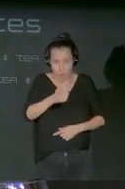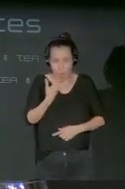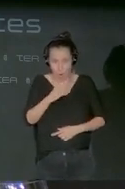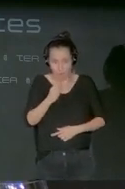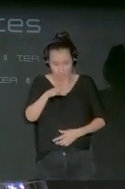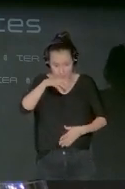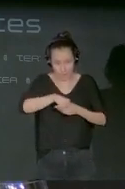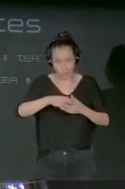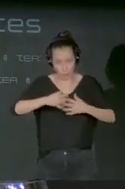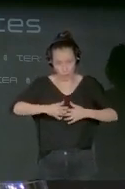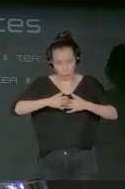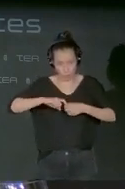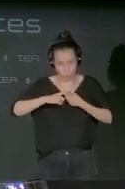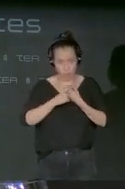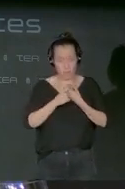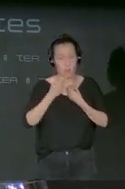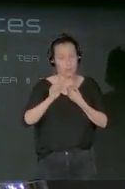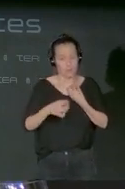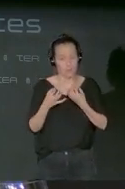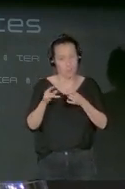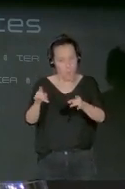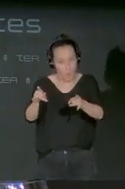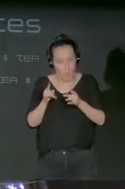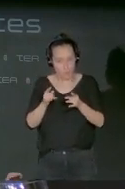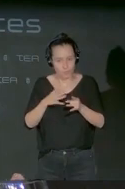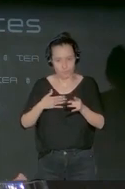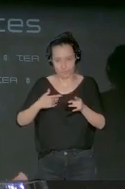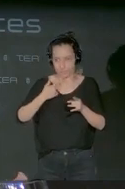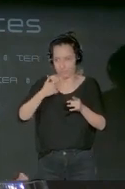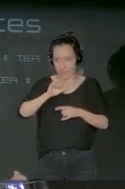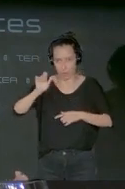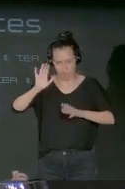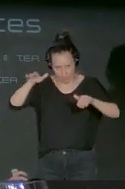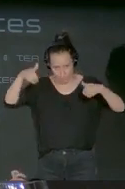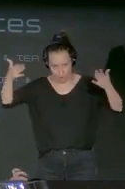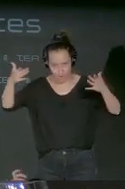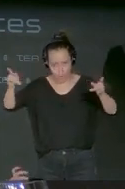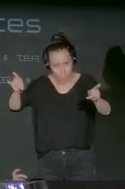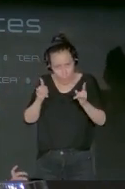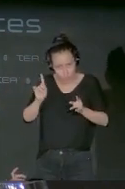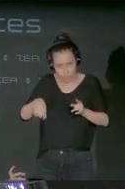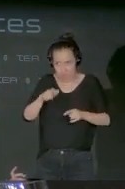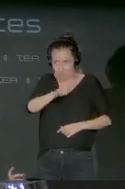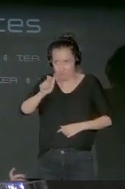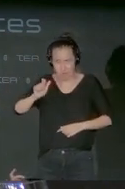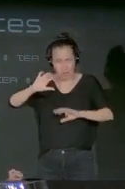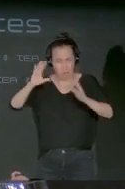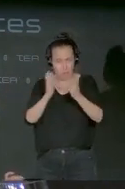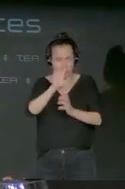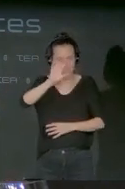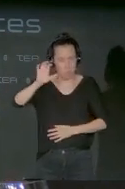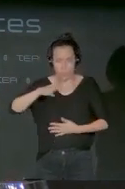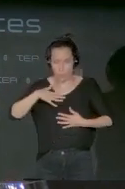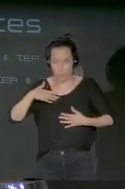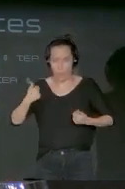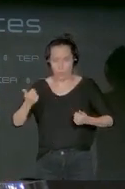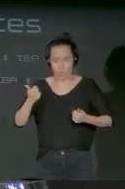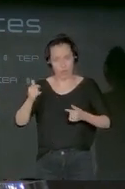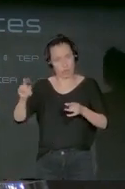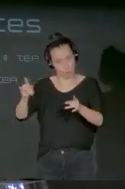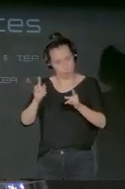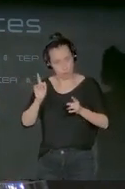that the borders of Europe are open for the best global talent to move here. And we need to enable cross-border remote work,